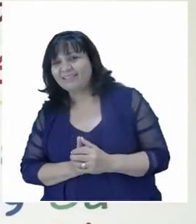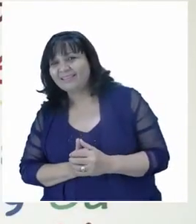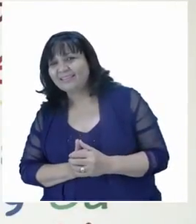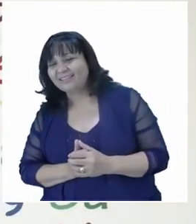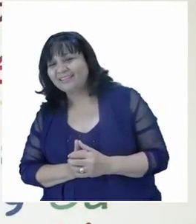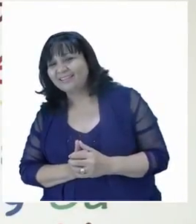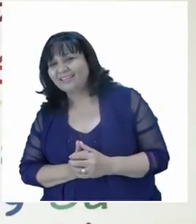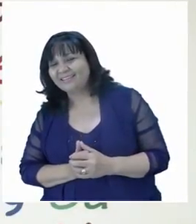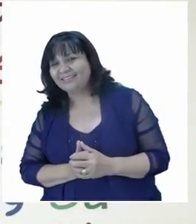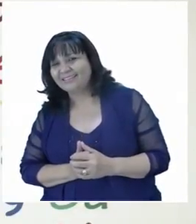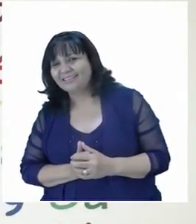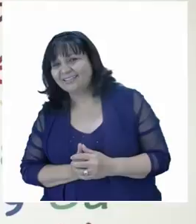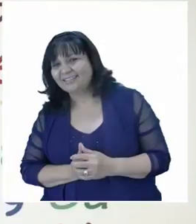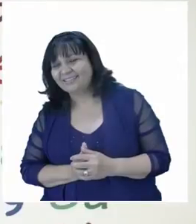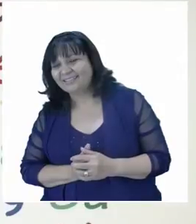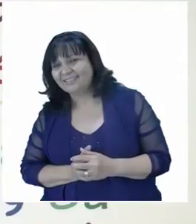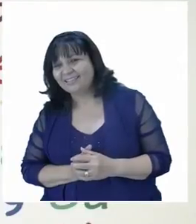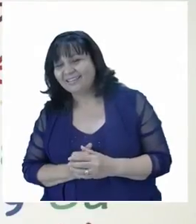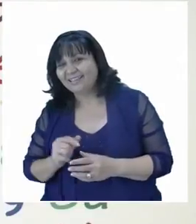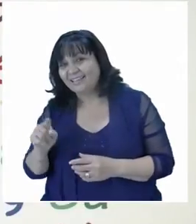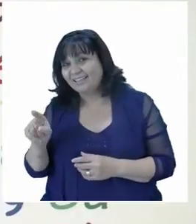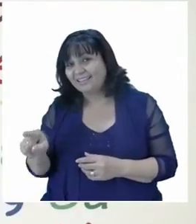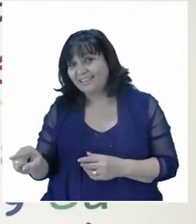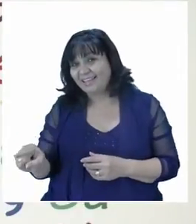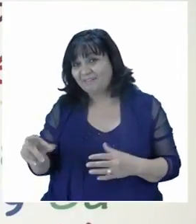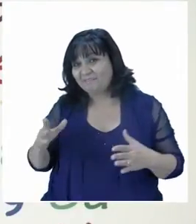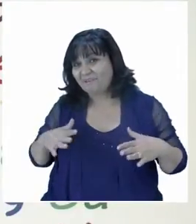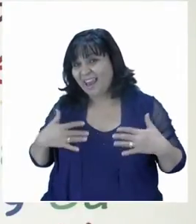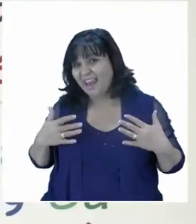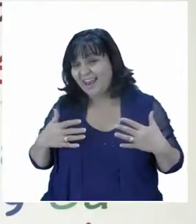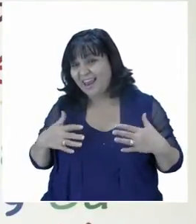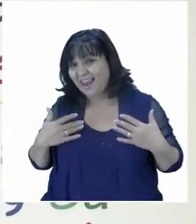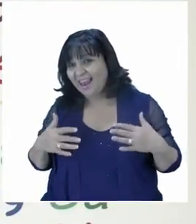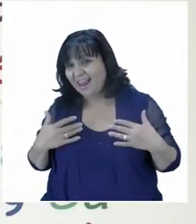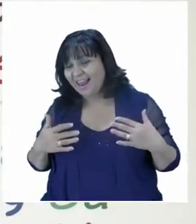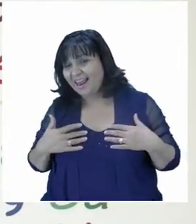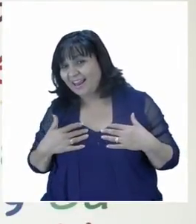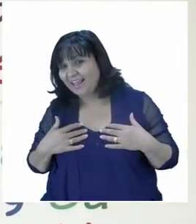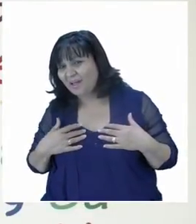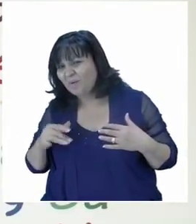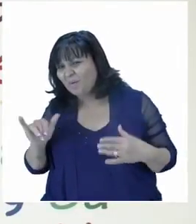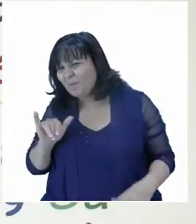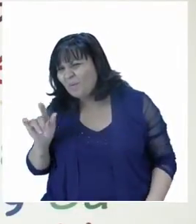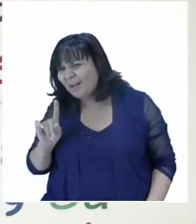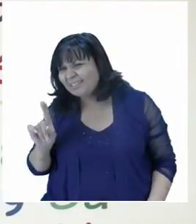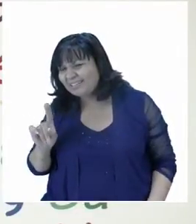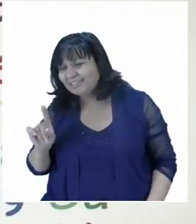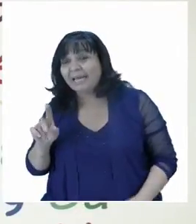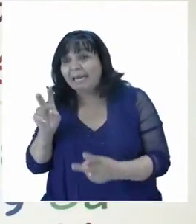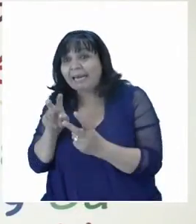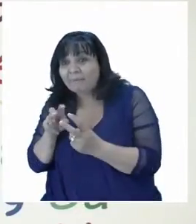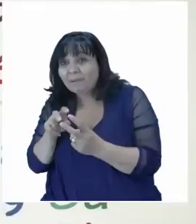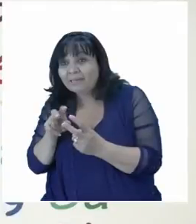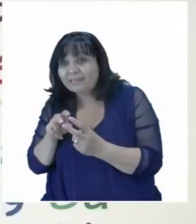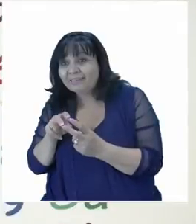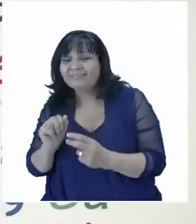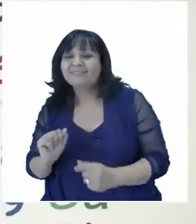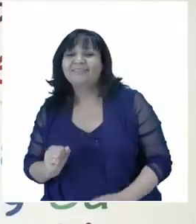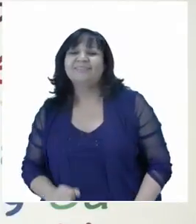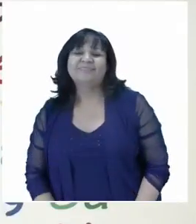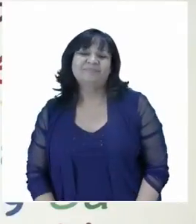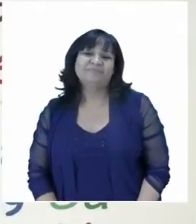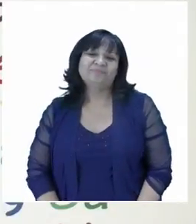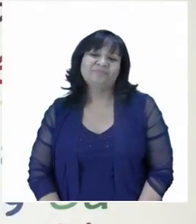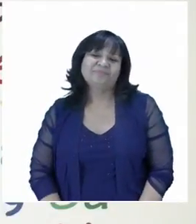favorite toy. There's her toy. And I think it's a bunny rabbit as well.